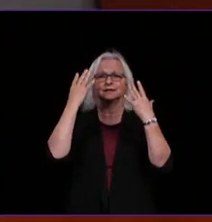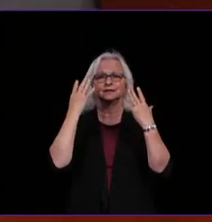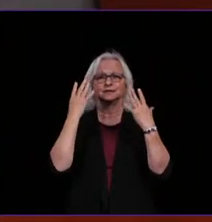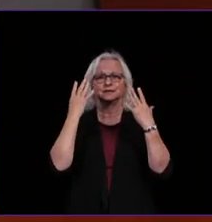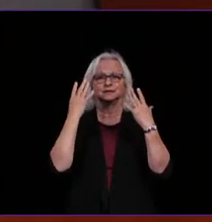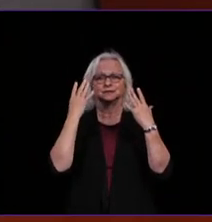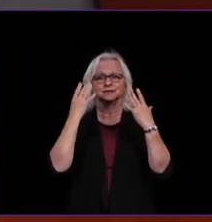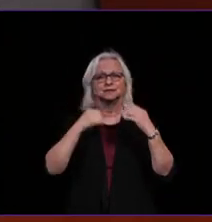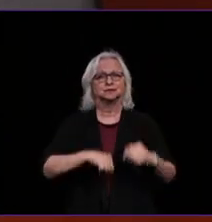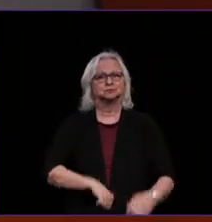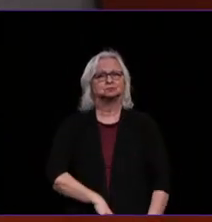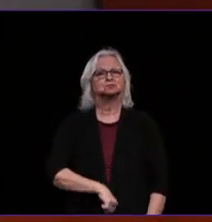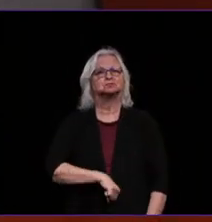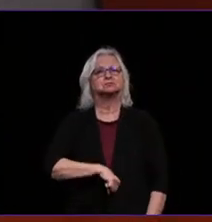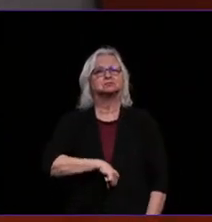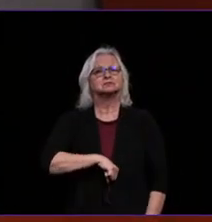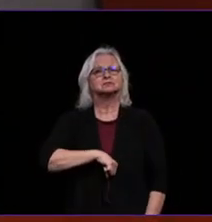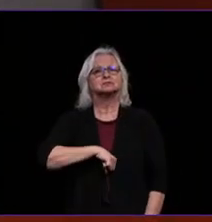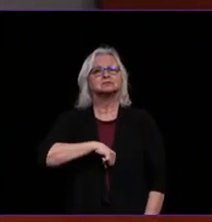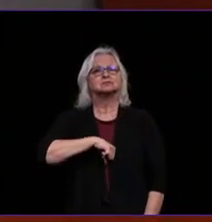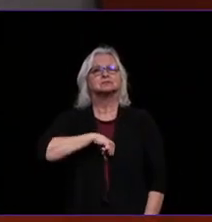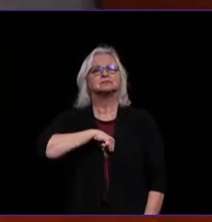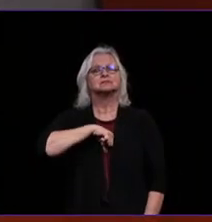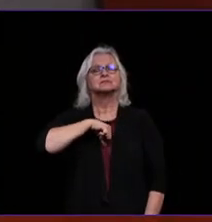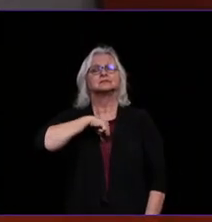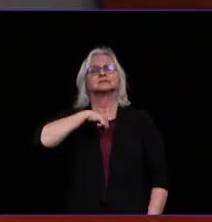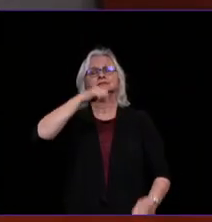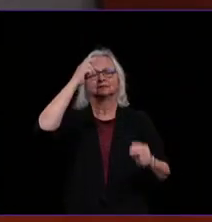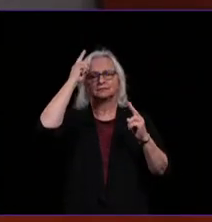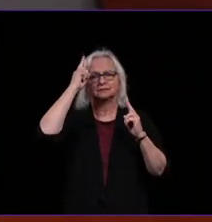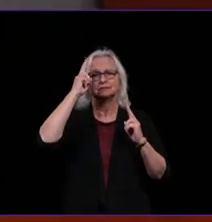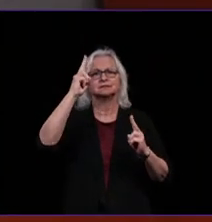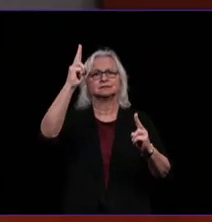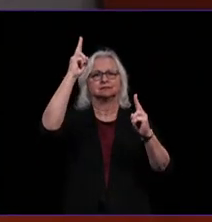light what so proudly we